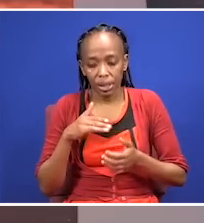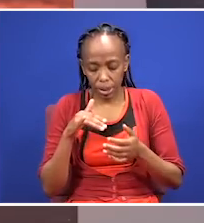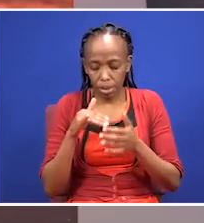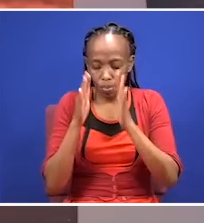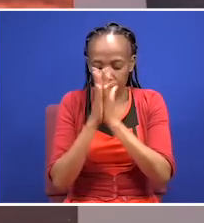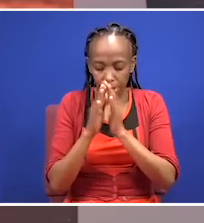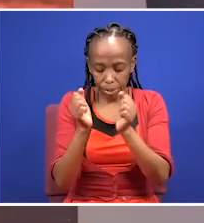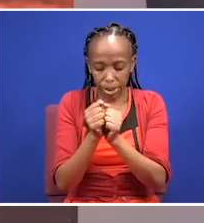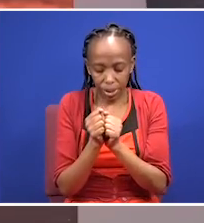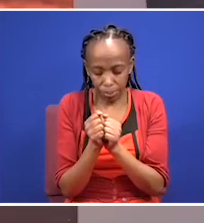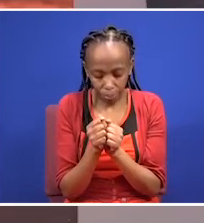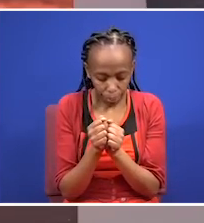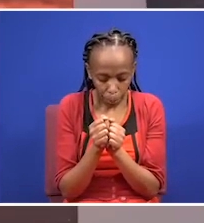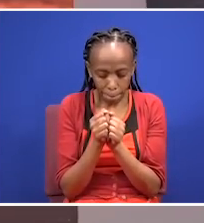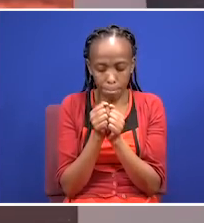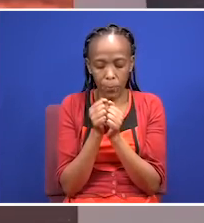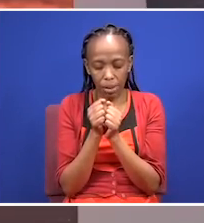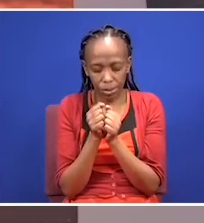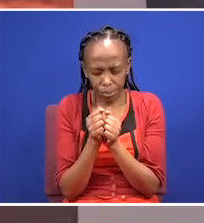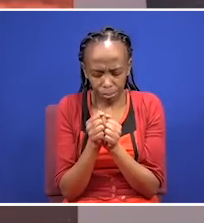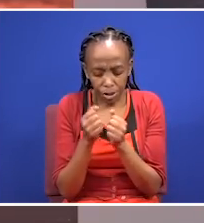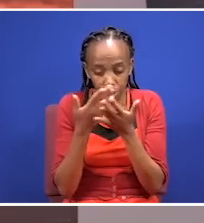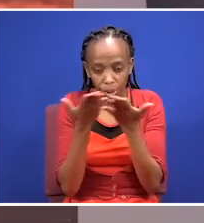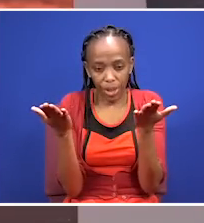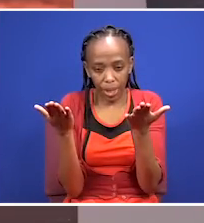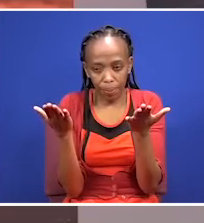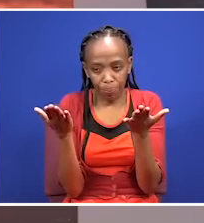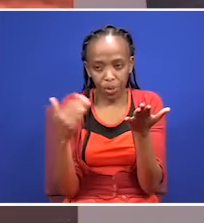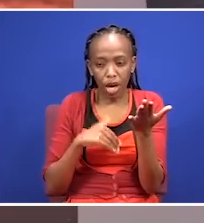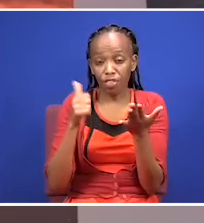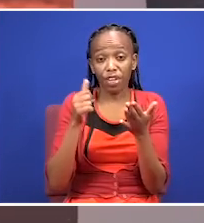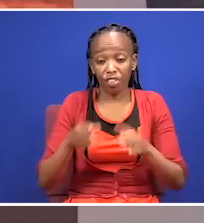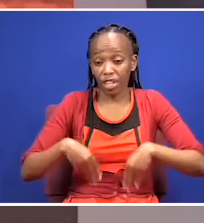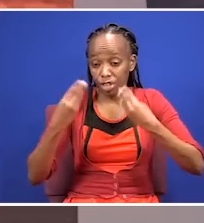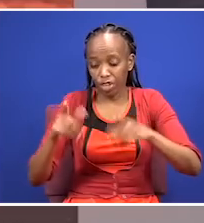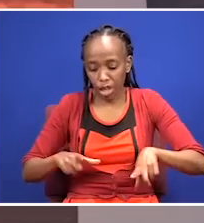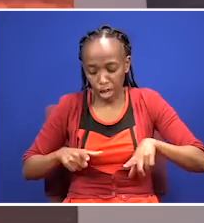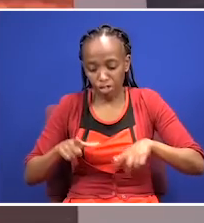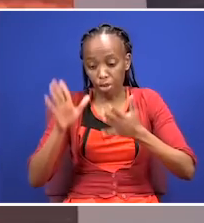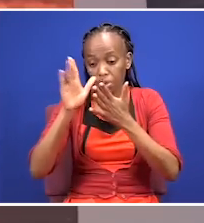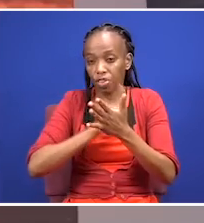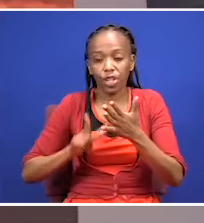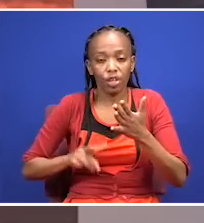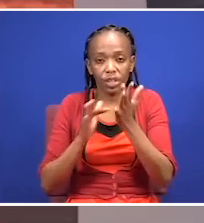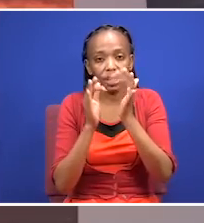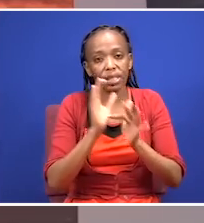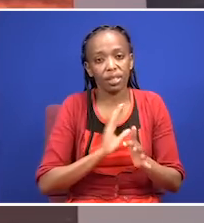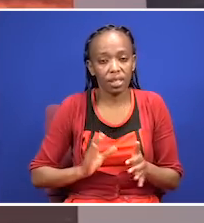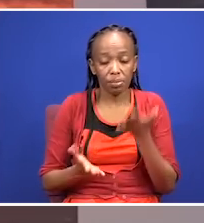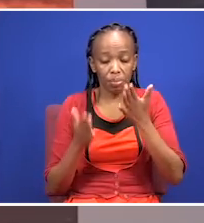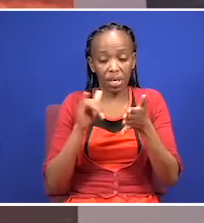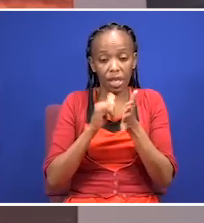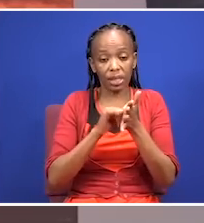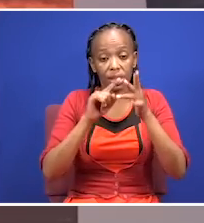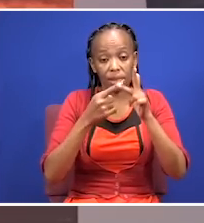so that we can pray together you're there you have never given your life to the lord jesus christ maybe that's the